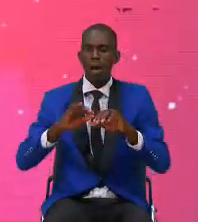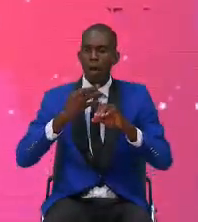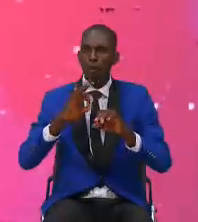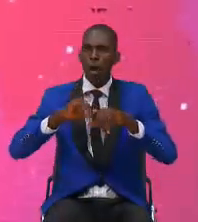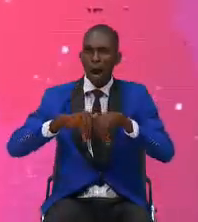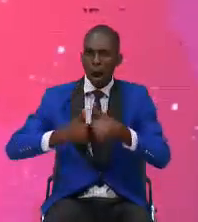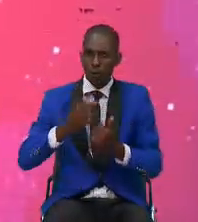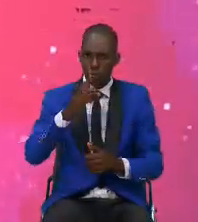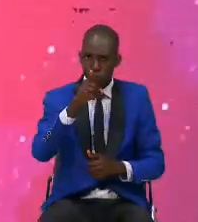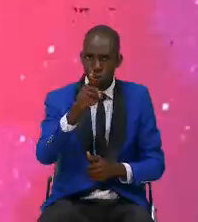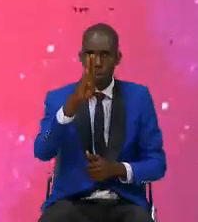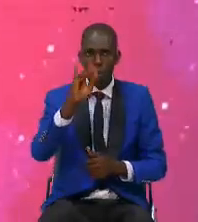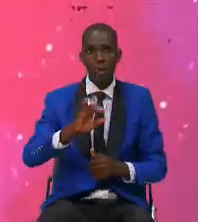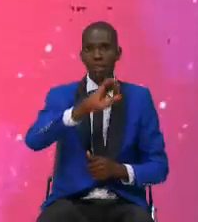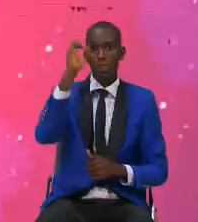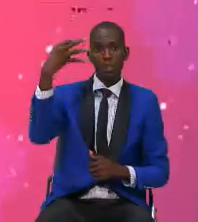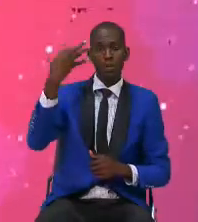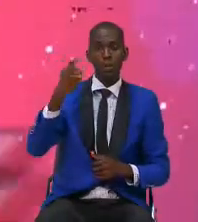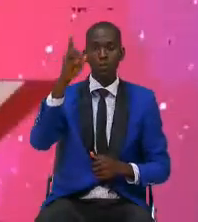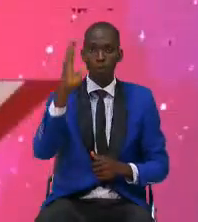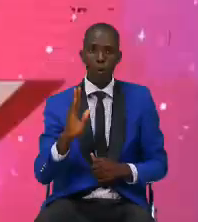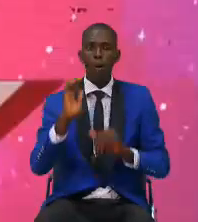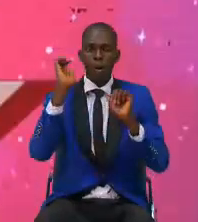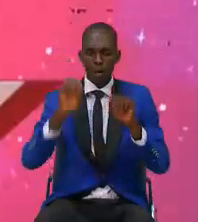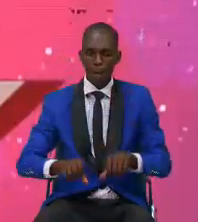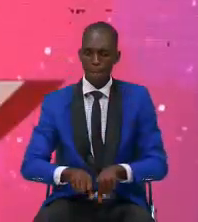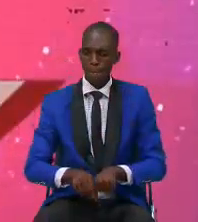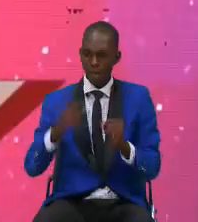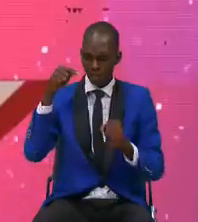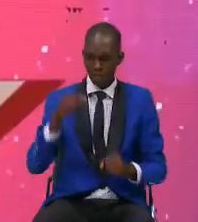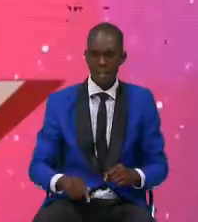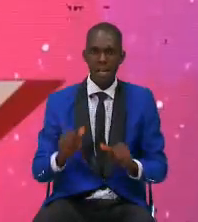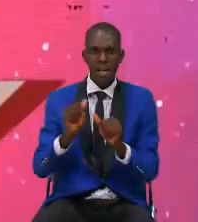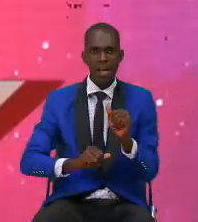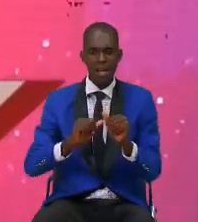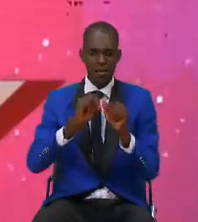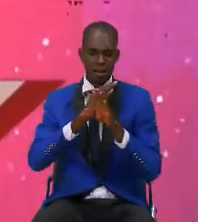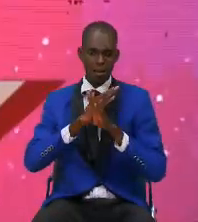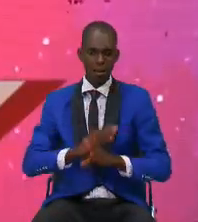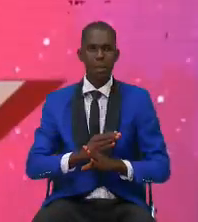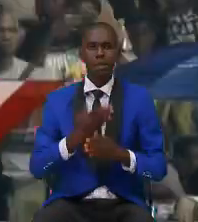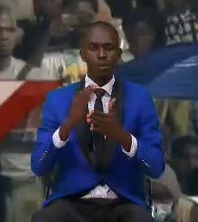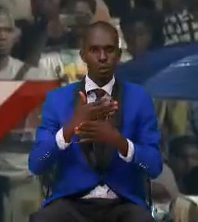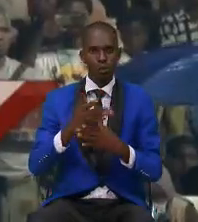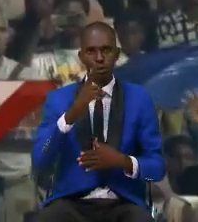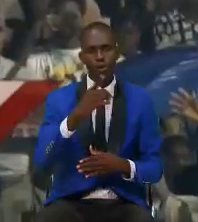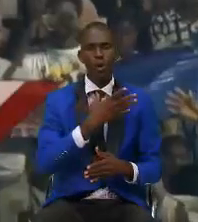God tonight, you'll break down every barrier between you and your divine